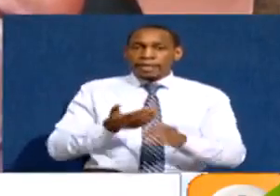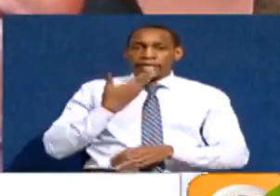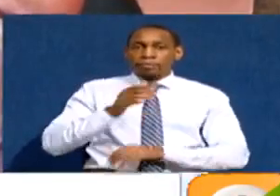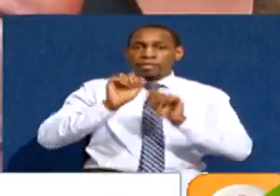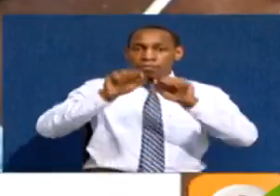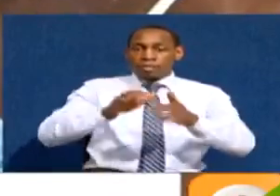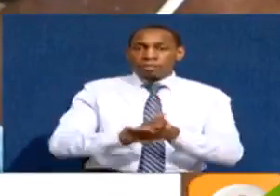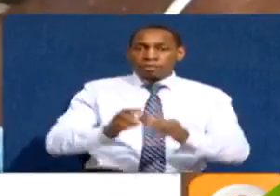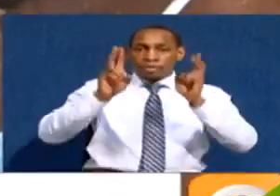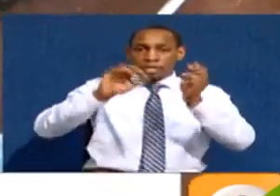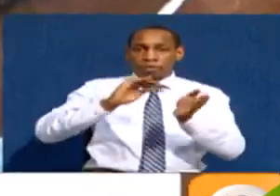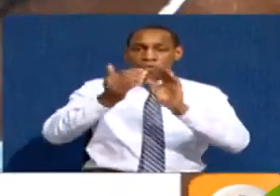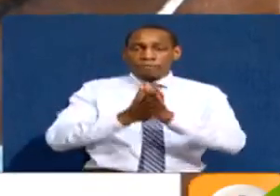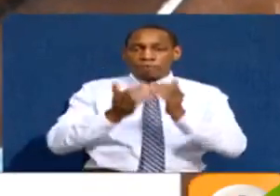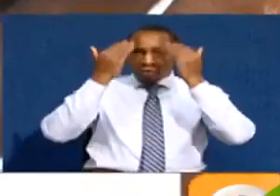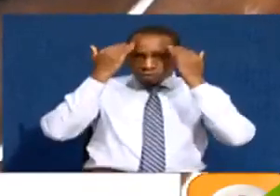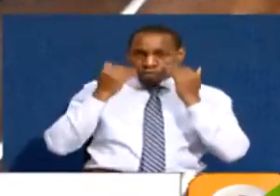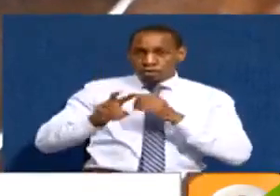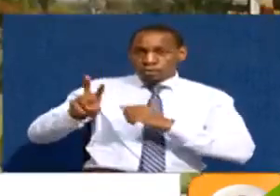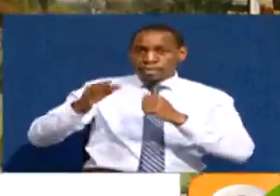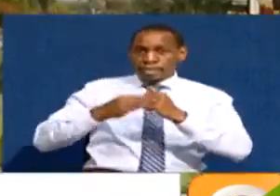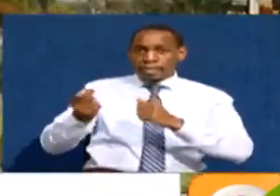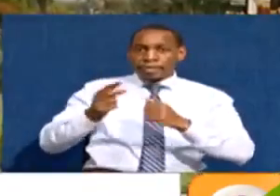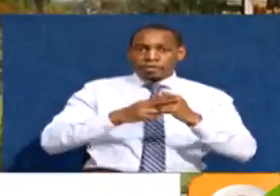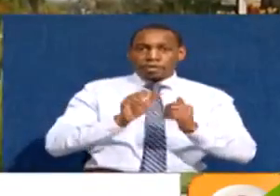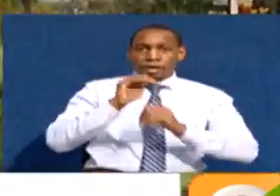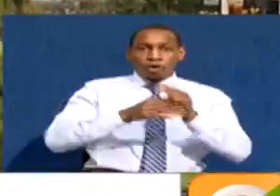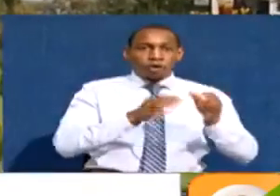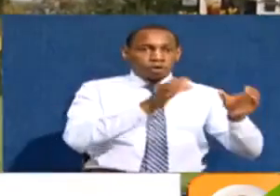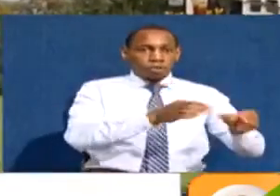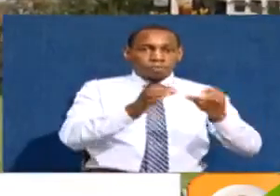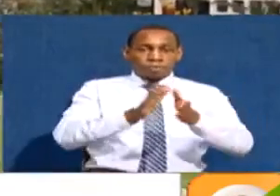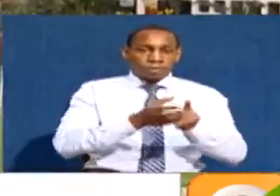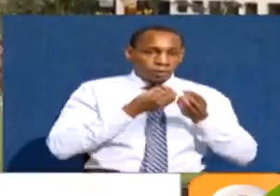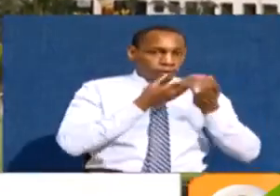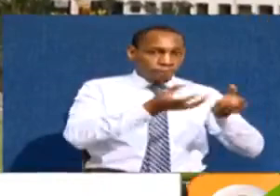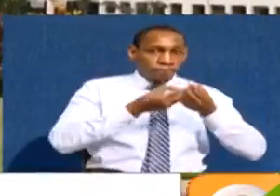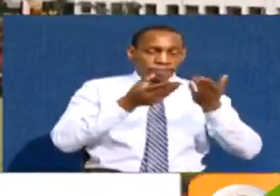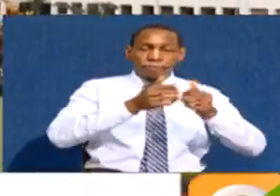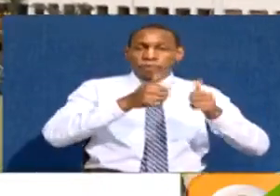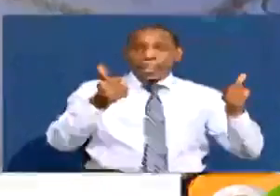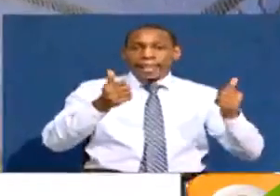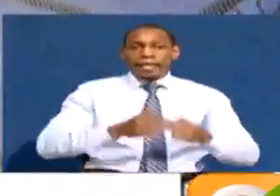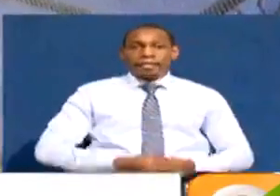will be back in court on the 28th of July, with all the parties having been served properly.